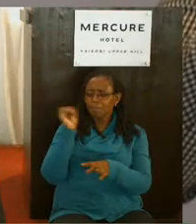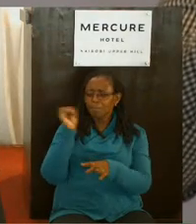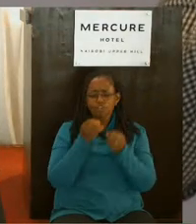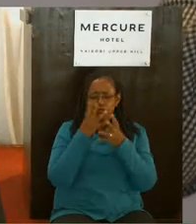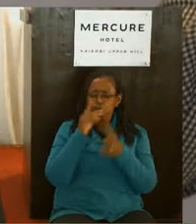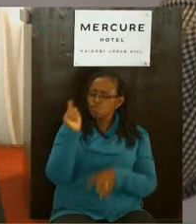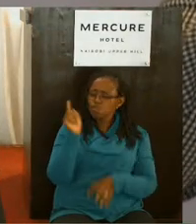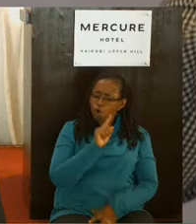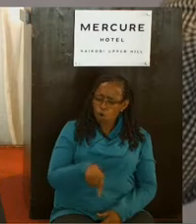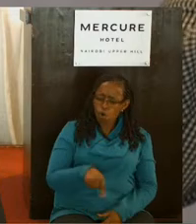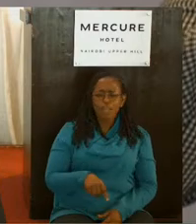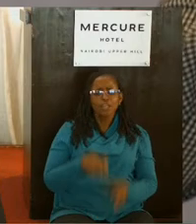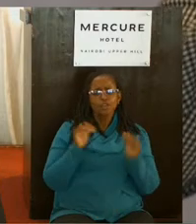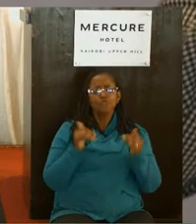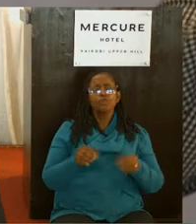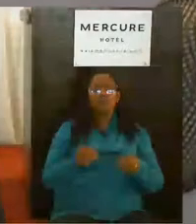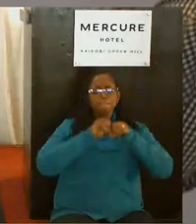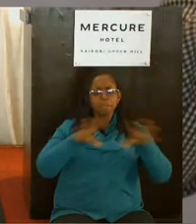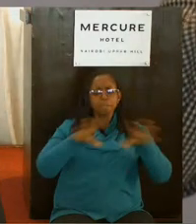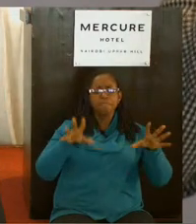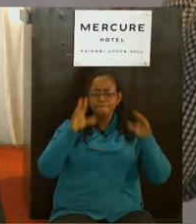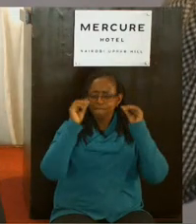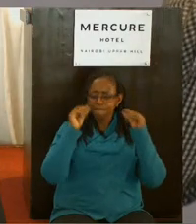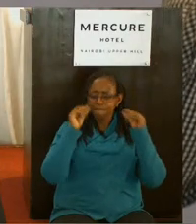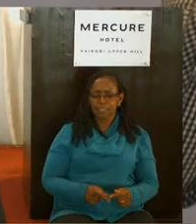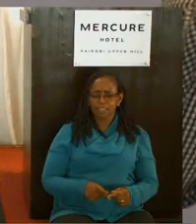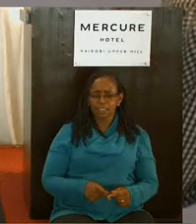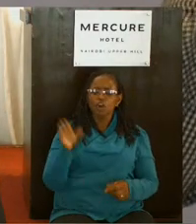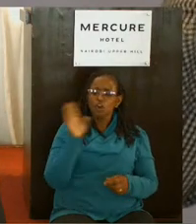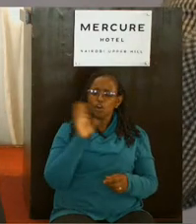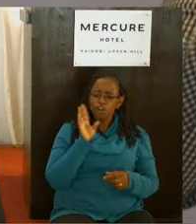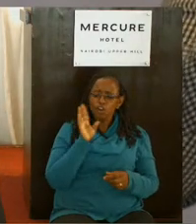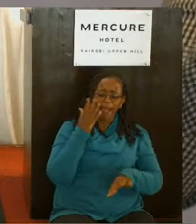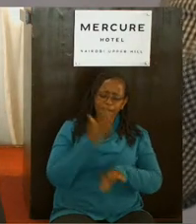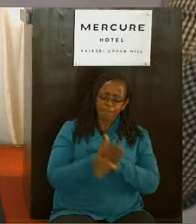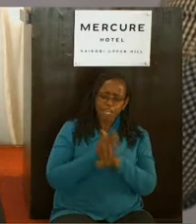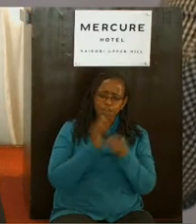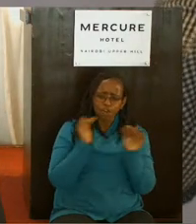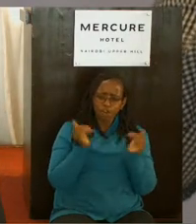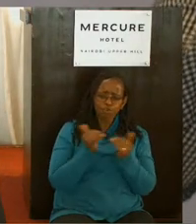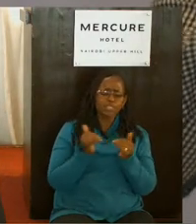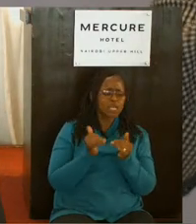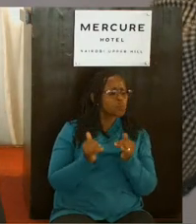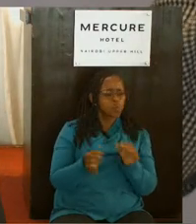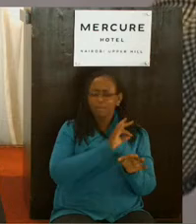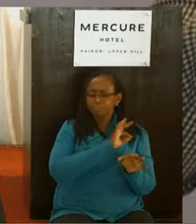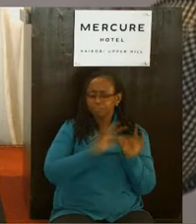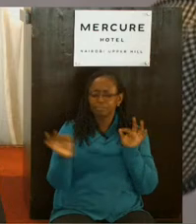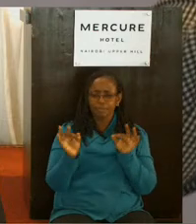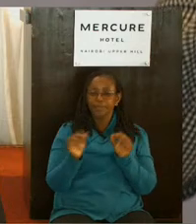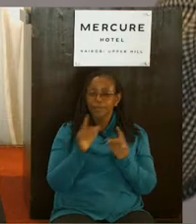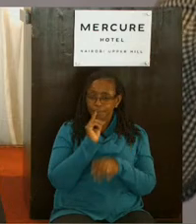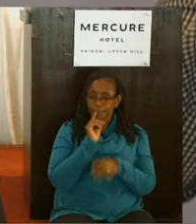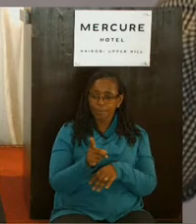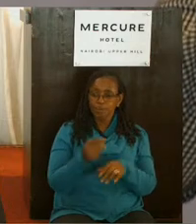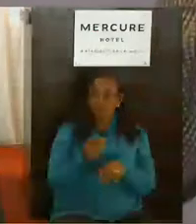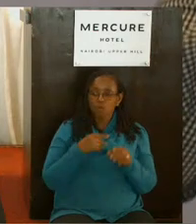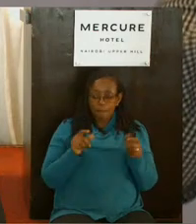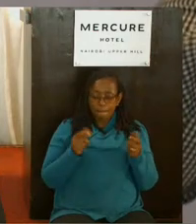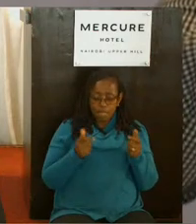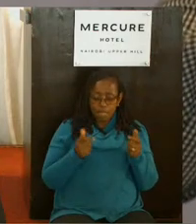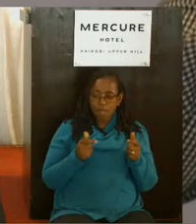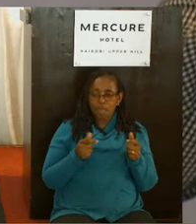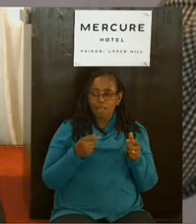digital Era News Fly Fast we say gossip and fake news fly even faster so the media people are feeding into